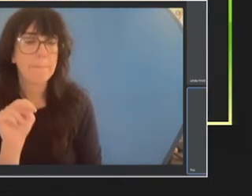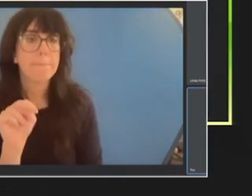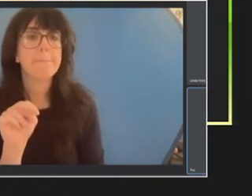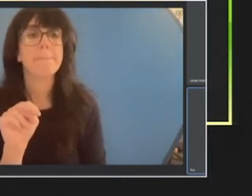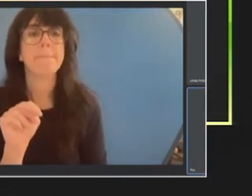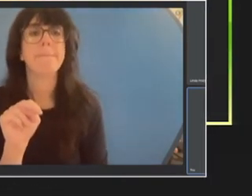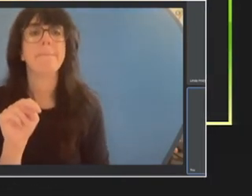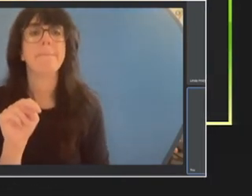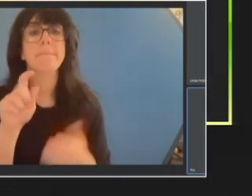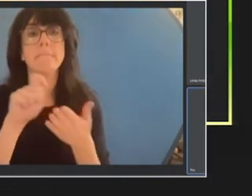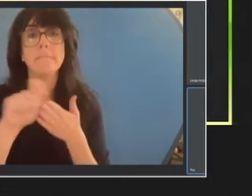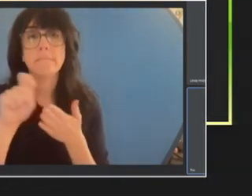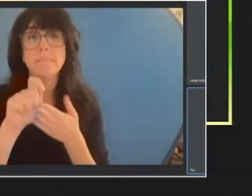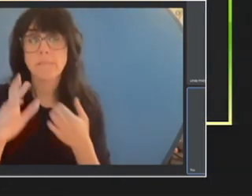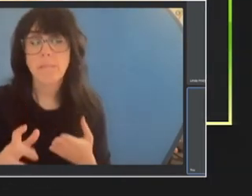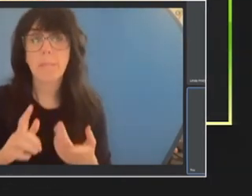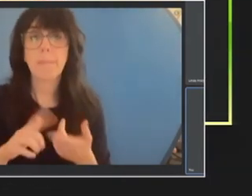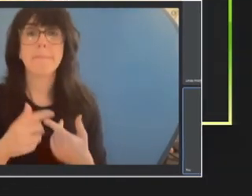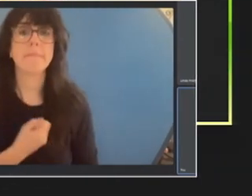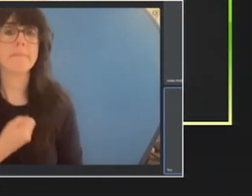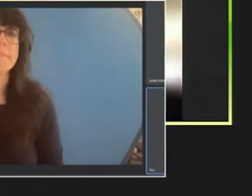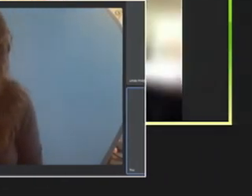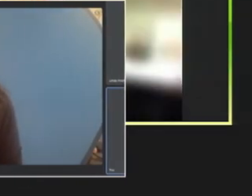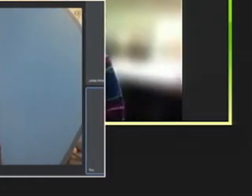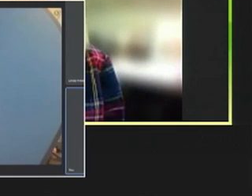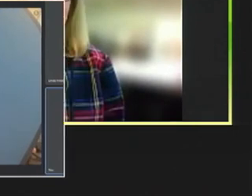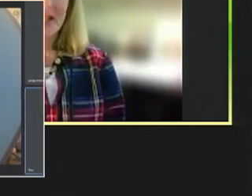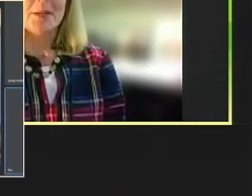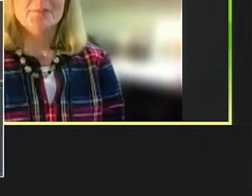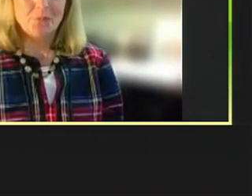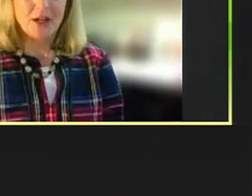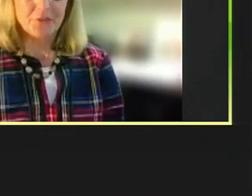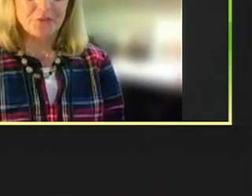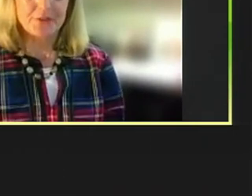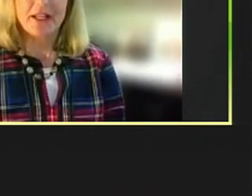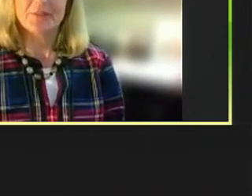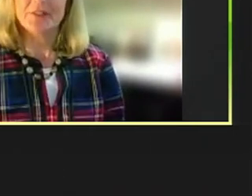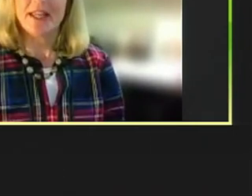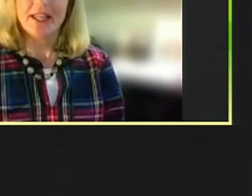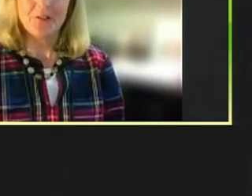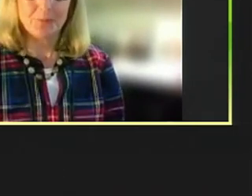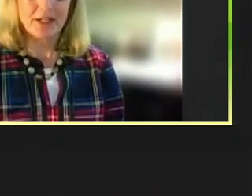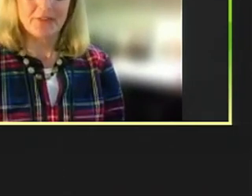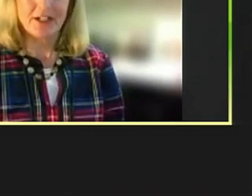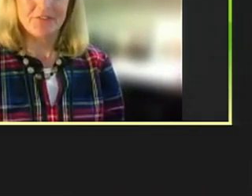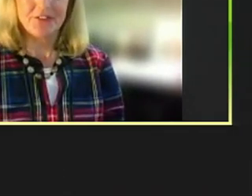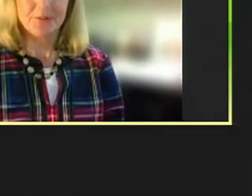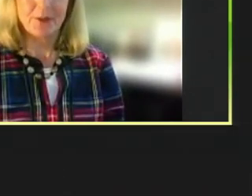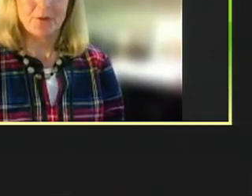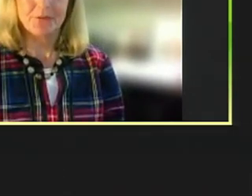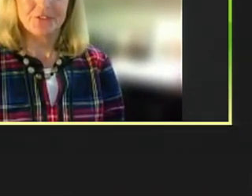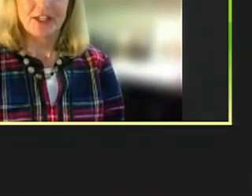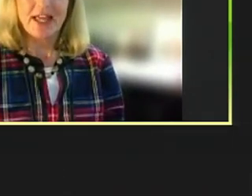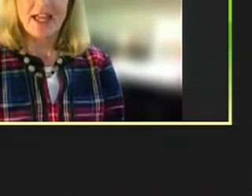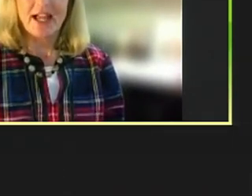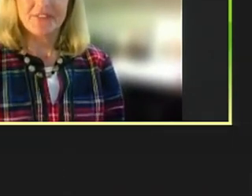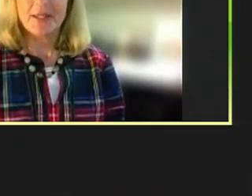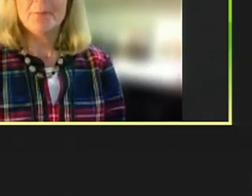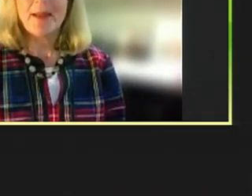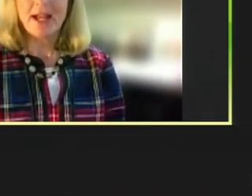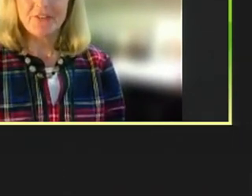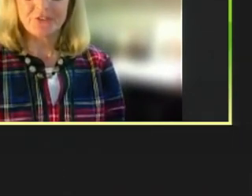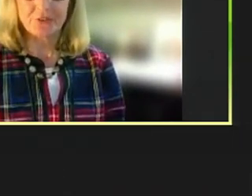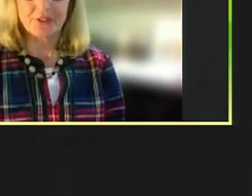author, poet, and professor. Ms. Weatherford has been hailed by the Huffington Post as